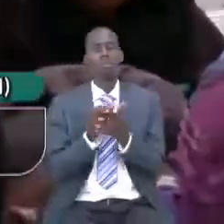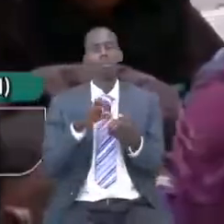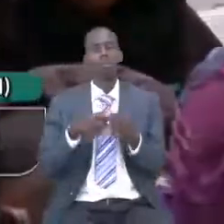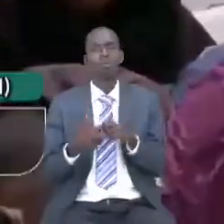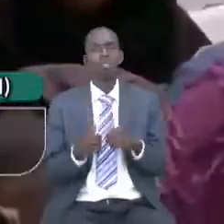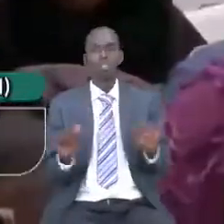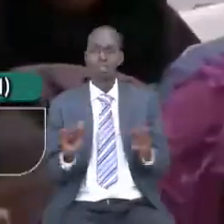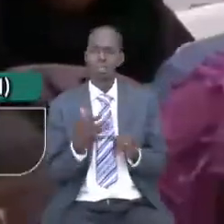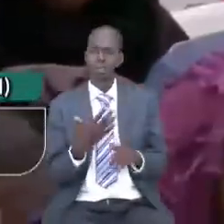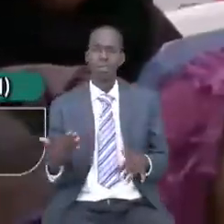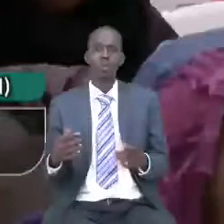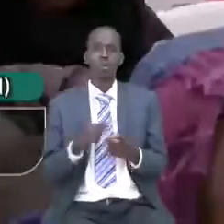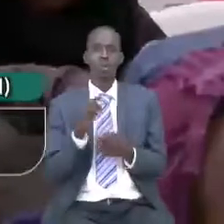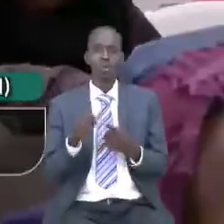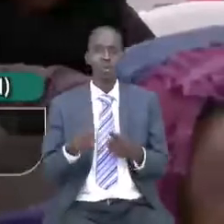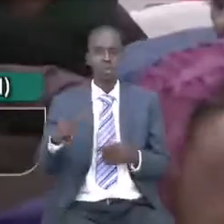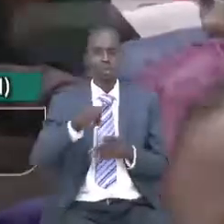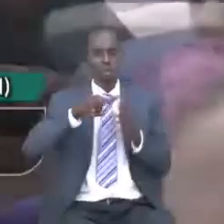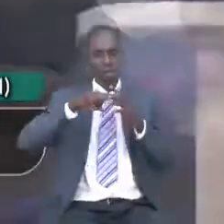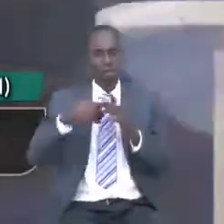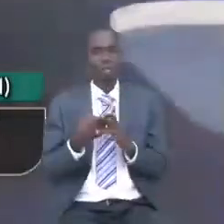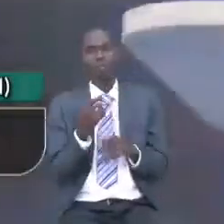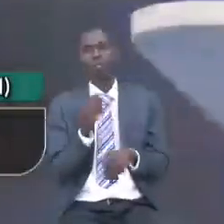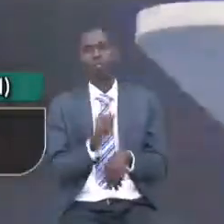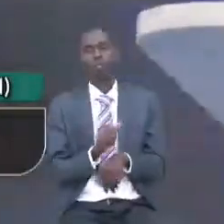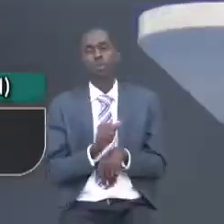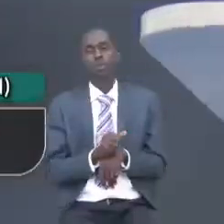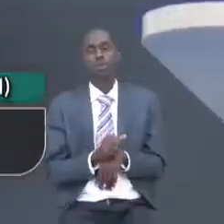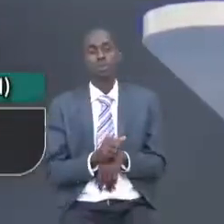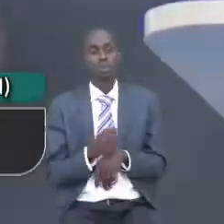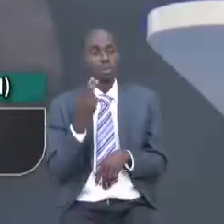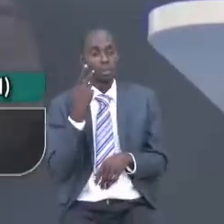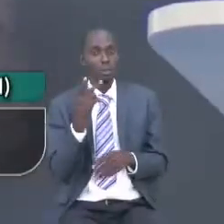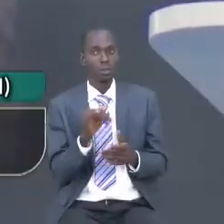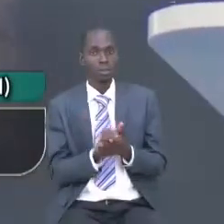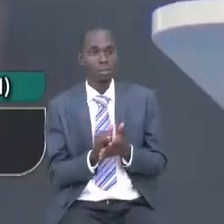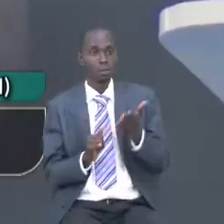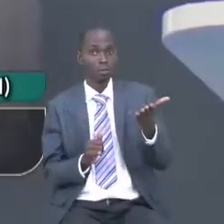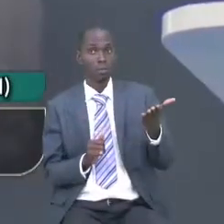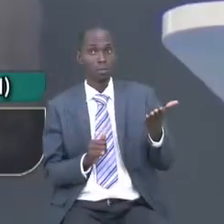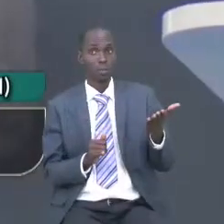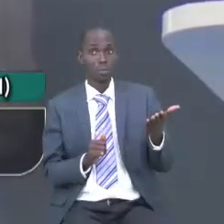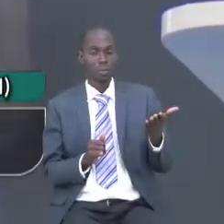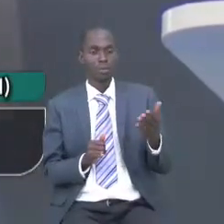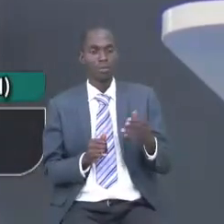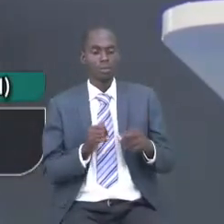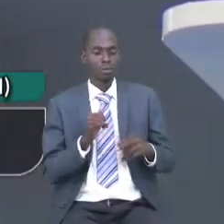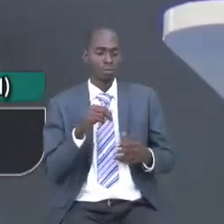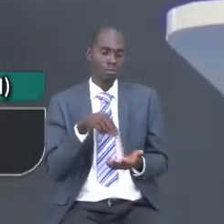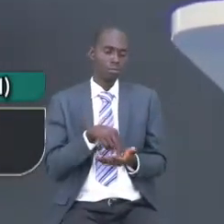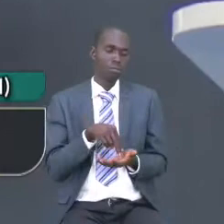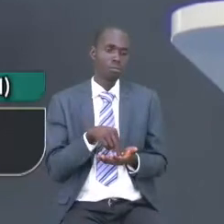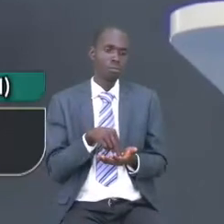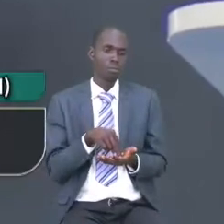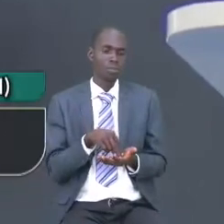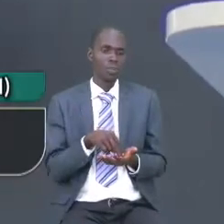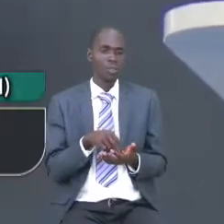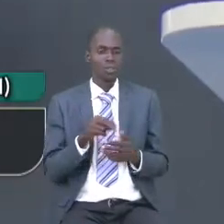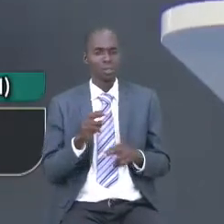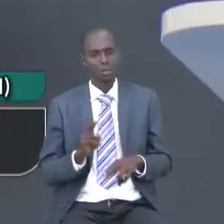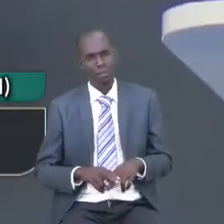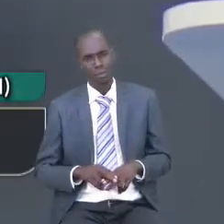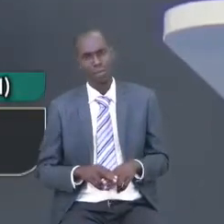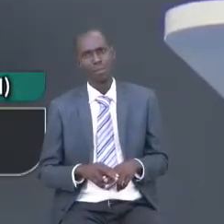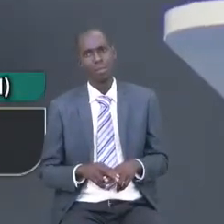we started walking. Look at that baby. She stood up. And then she went down again. And then she tried to